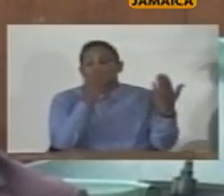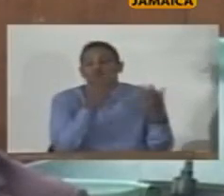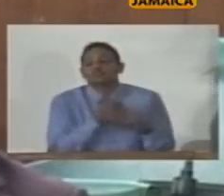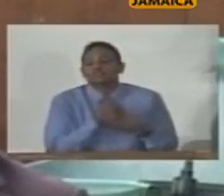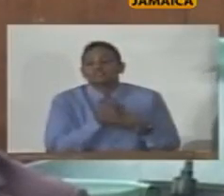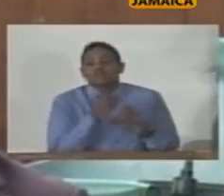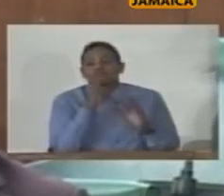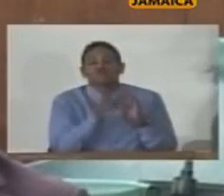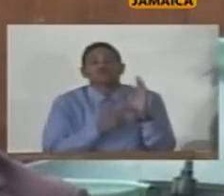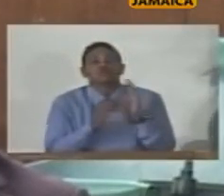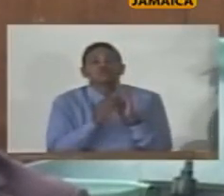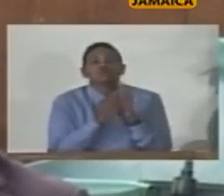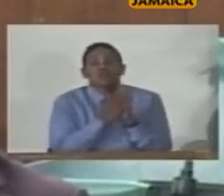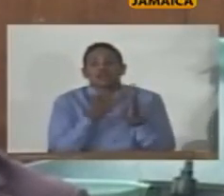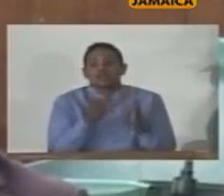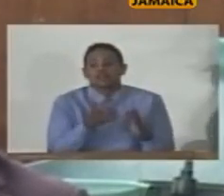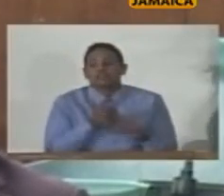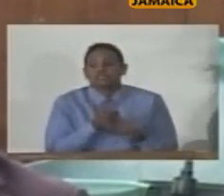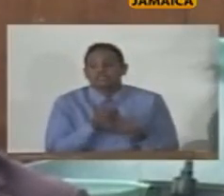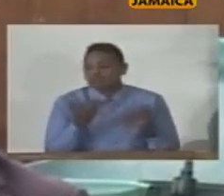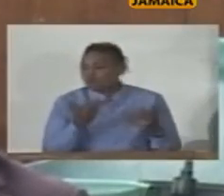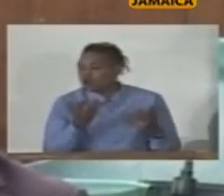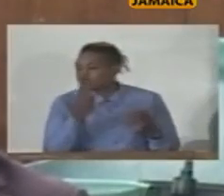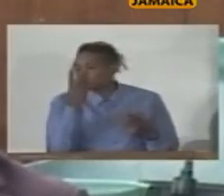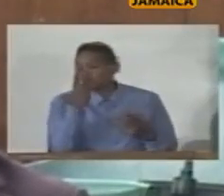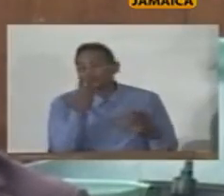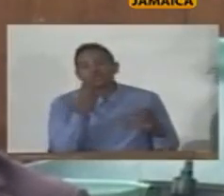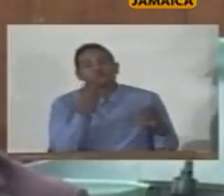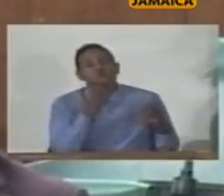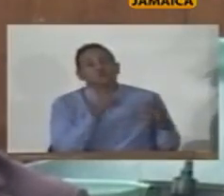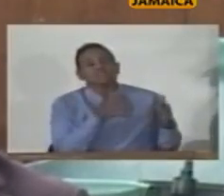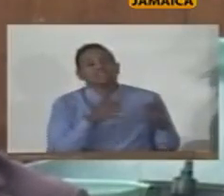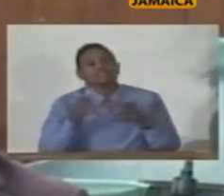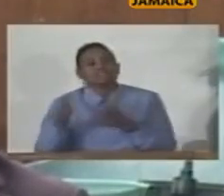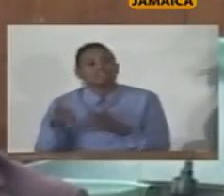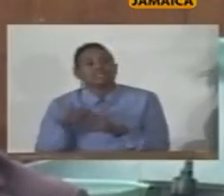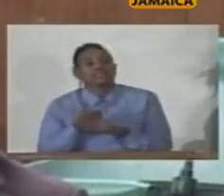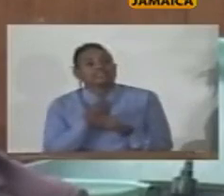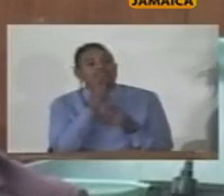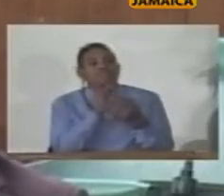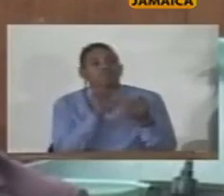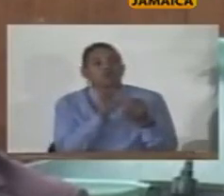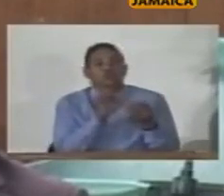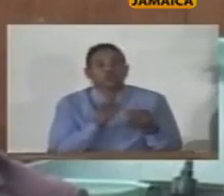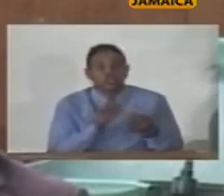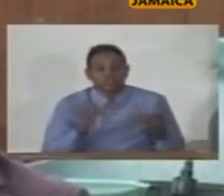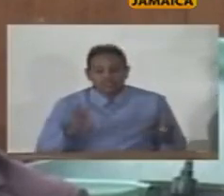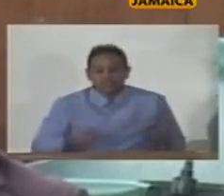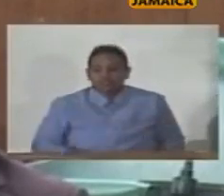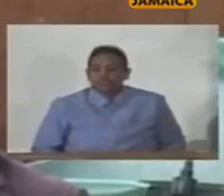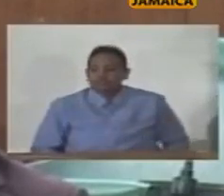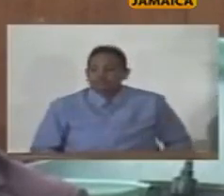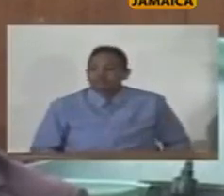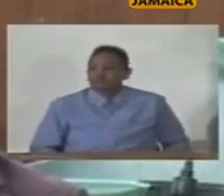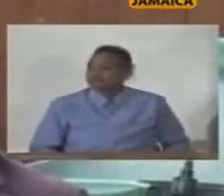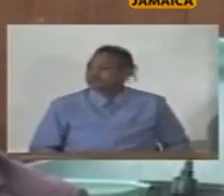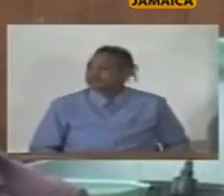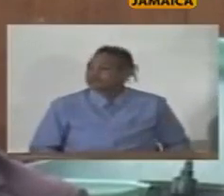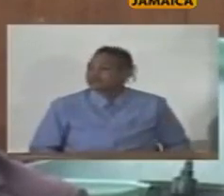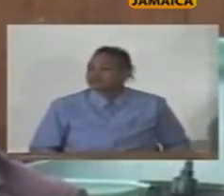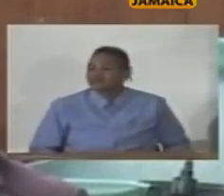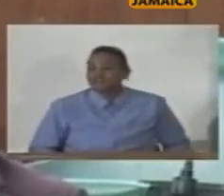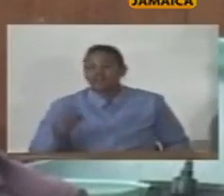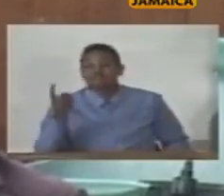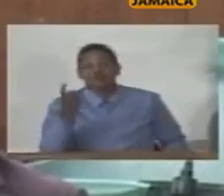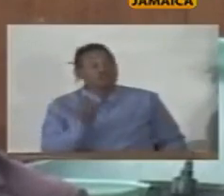read into the records two sets of motions. The first set I will